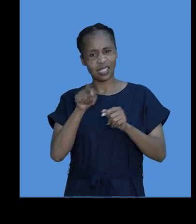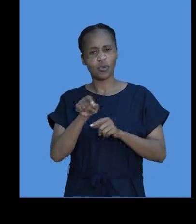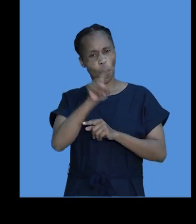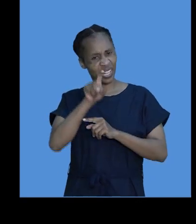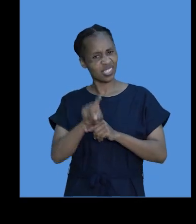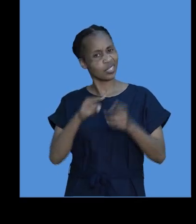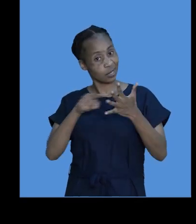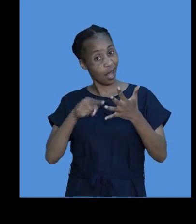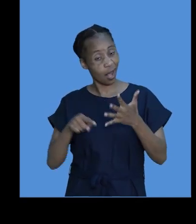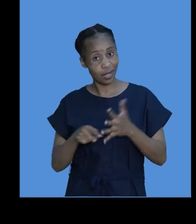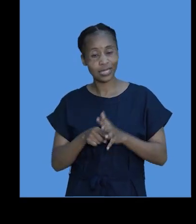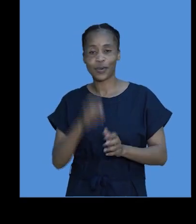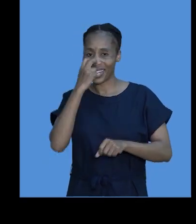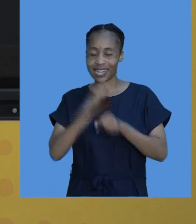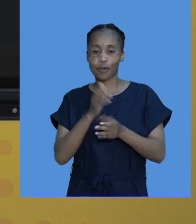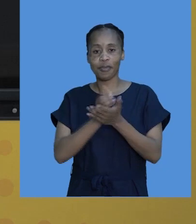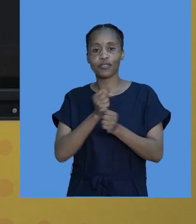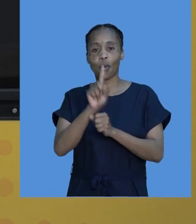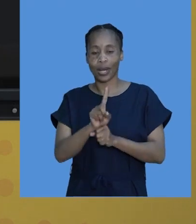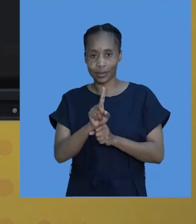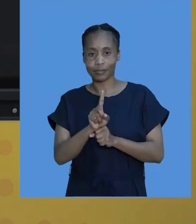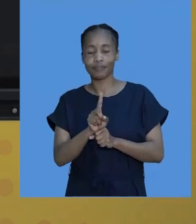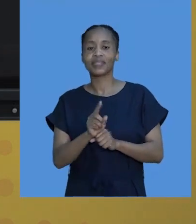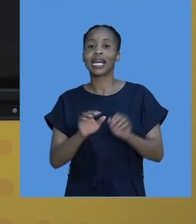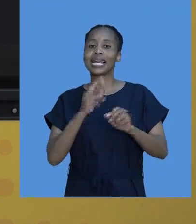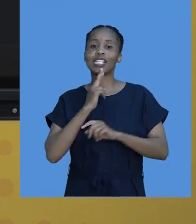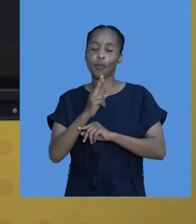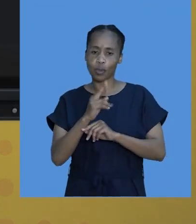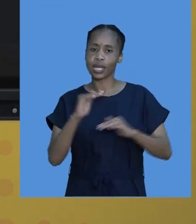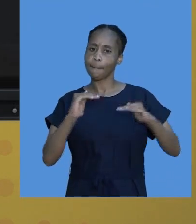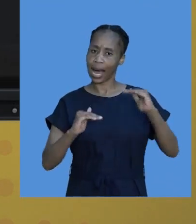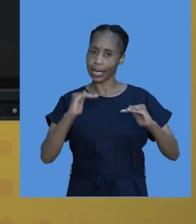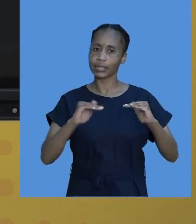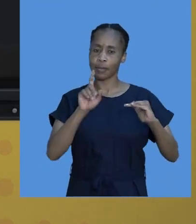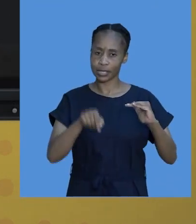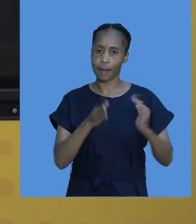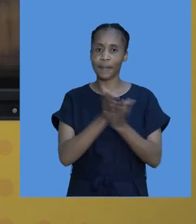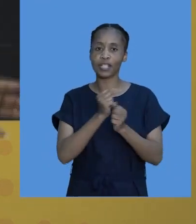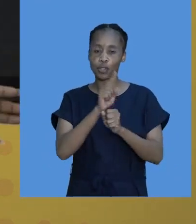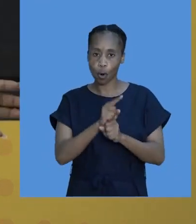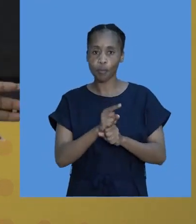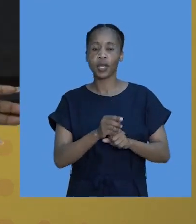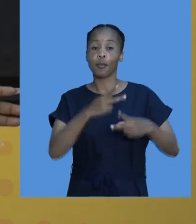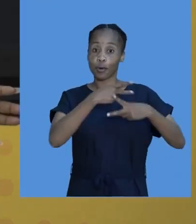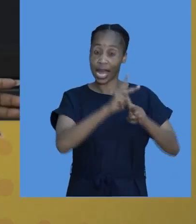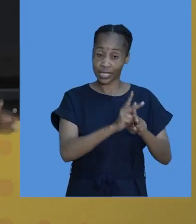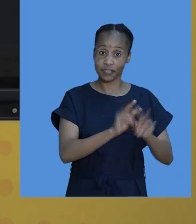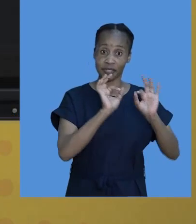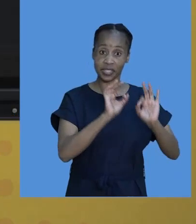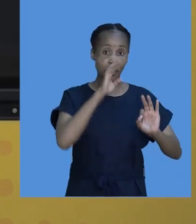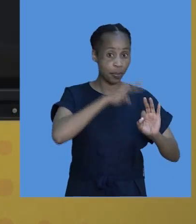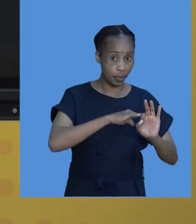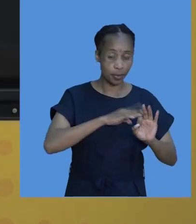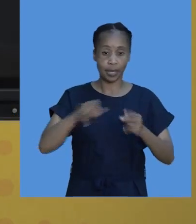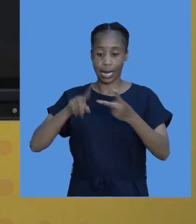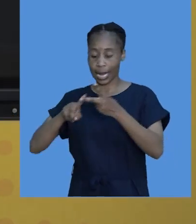question, boys and girls, you need to make sure that you give a balanced response. Make sure you tackle productive inefficiency and also